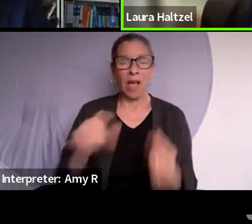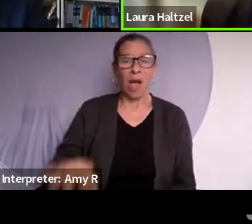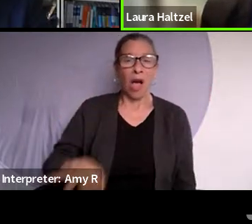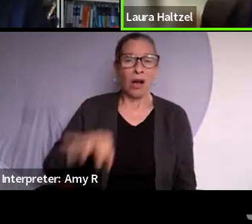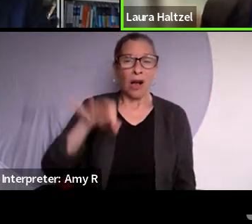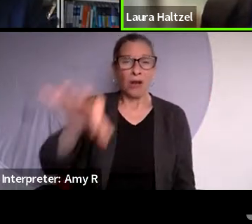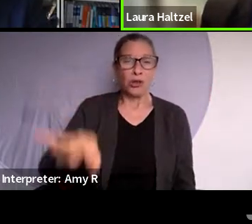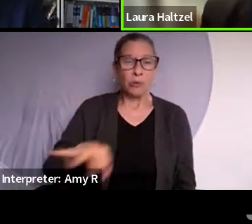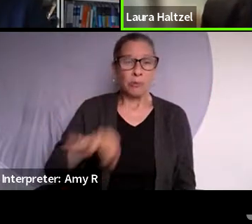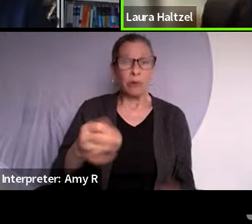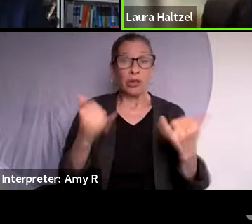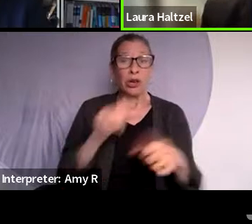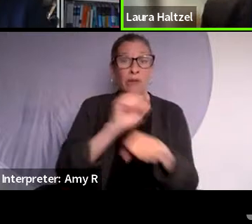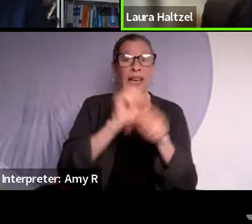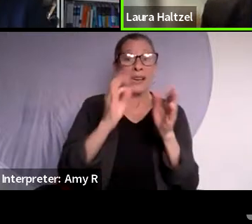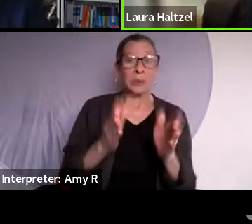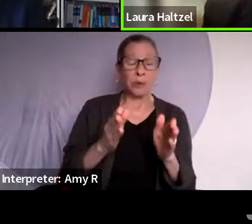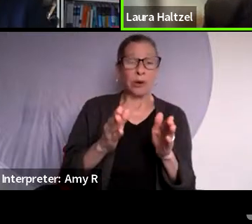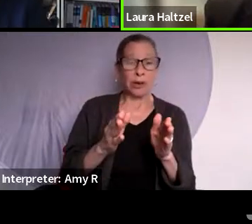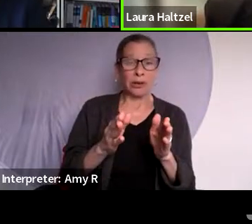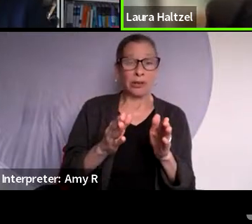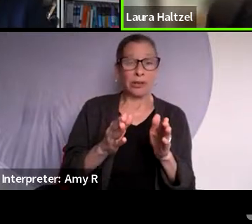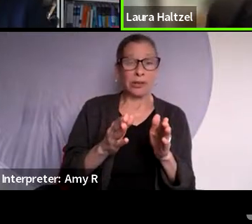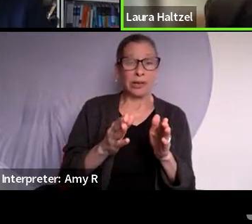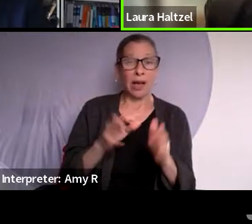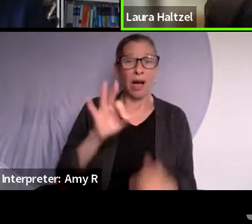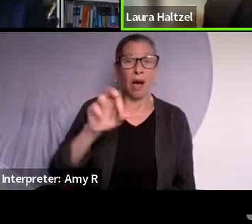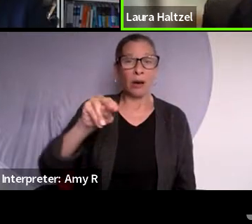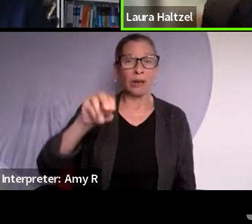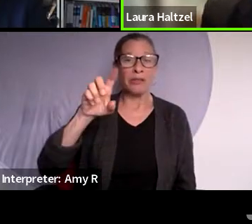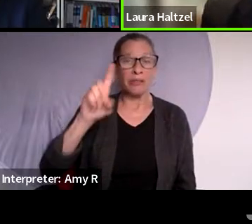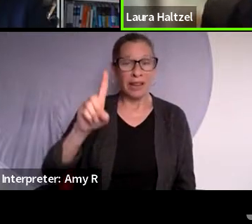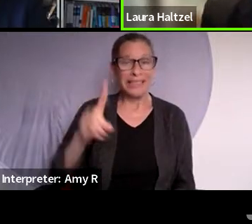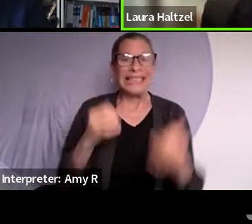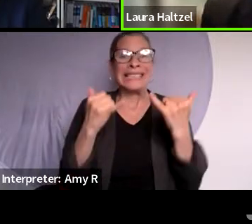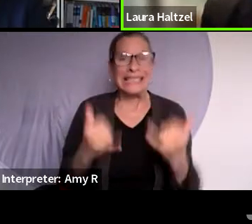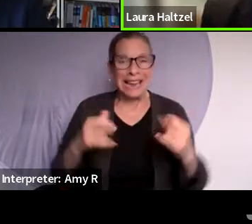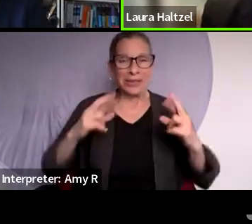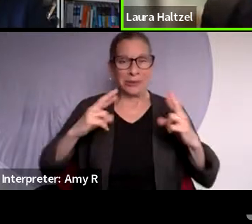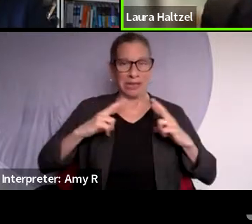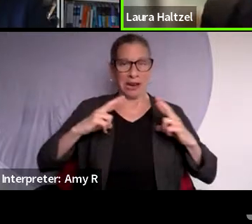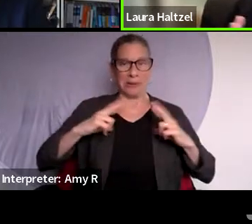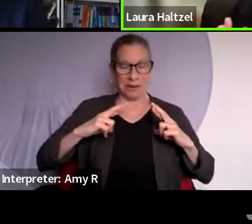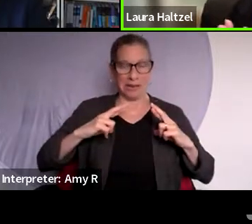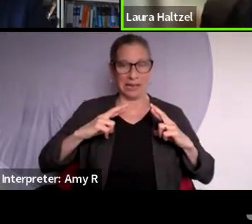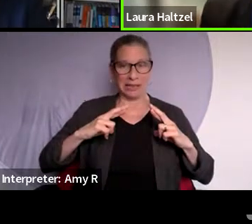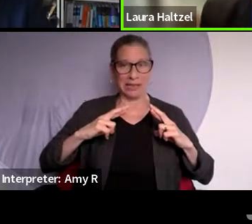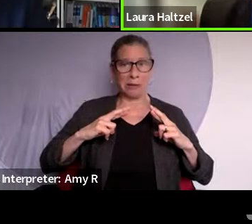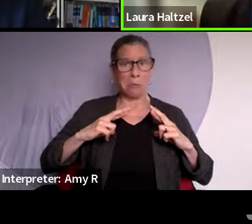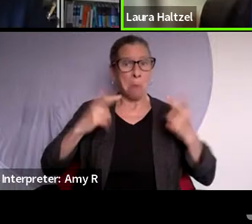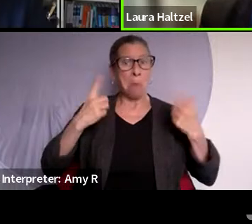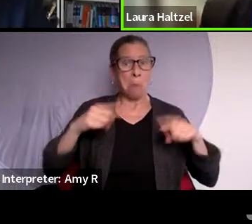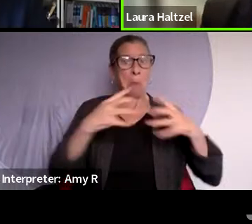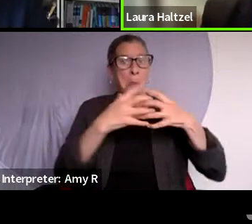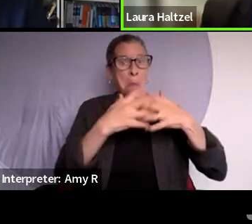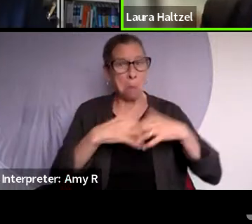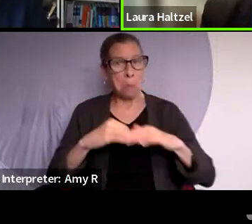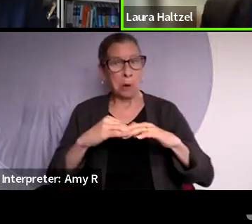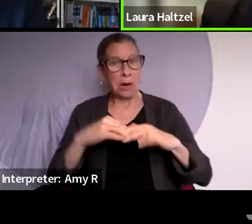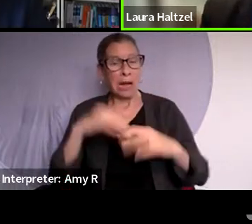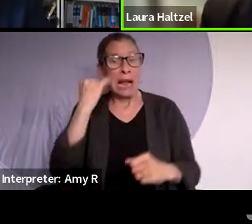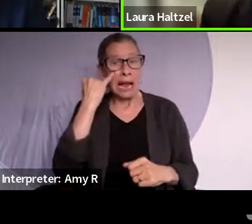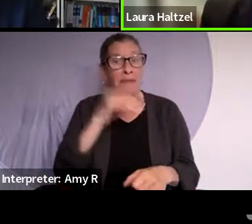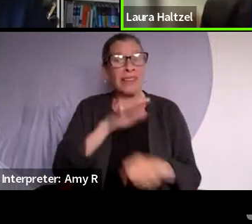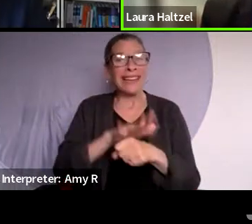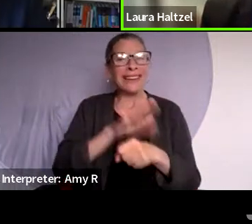workers are funding the benefits of today's retirees. And that works very well as long as there are